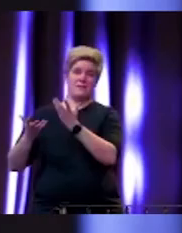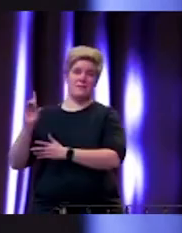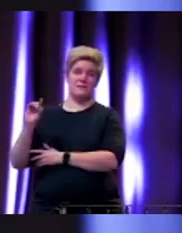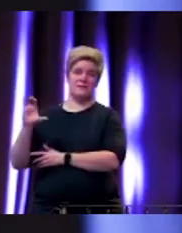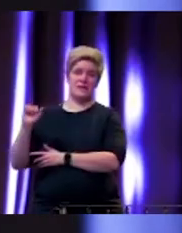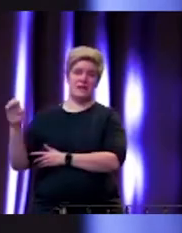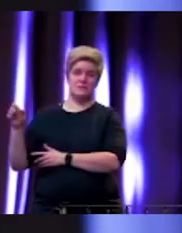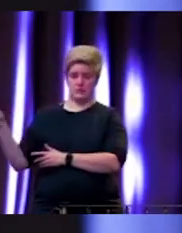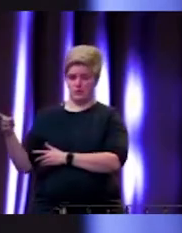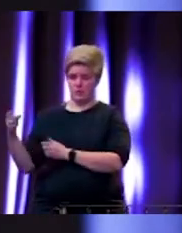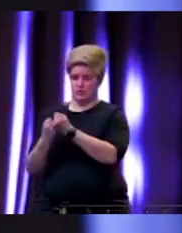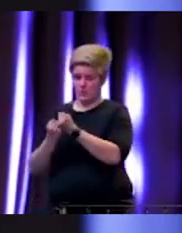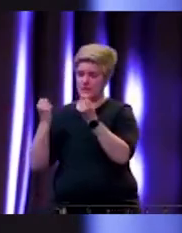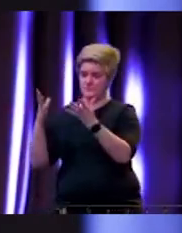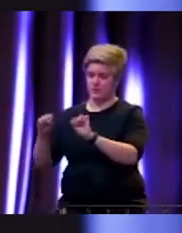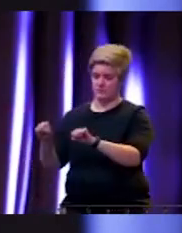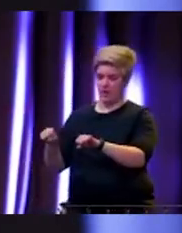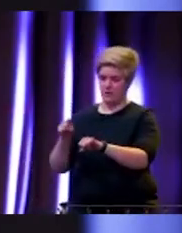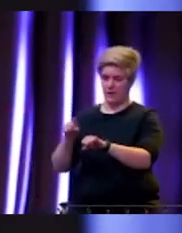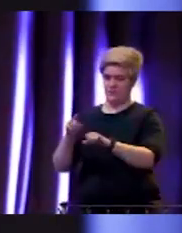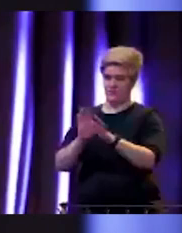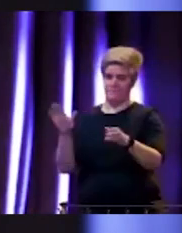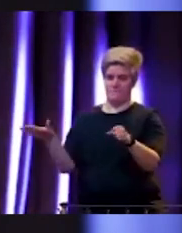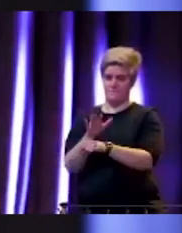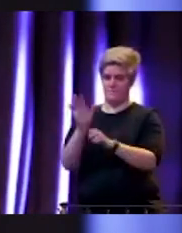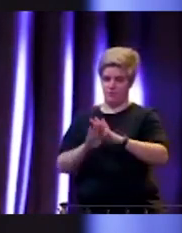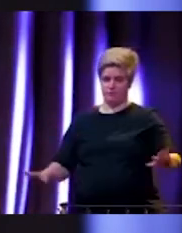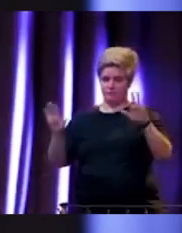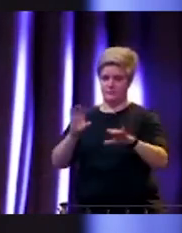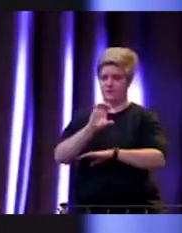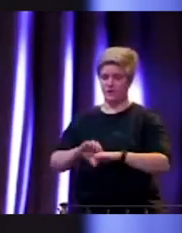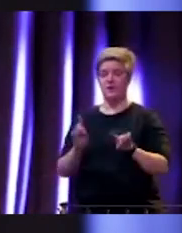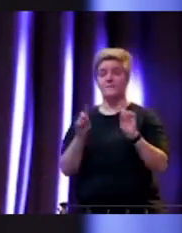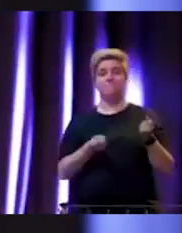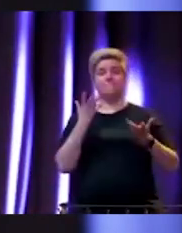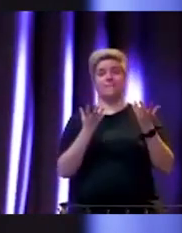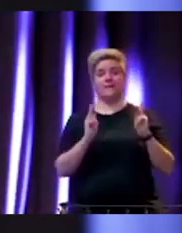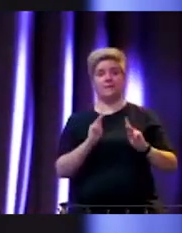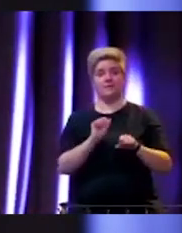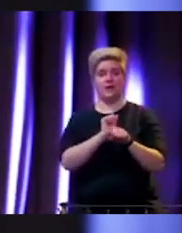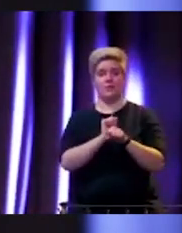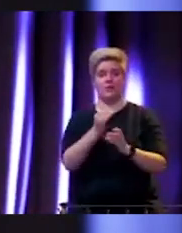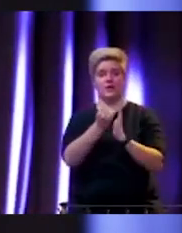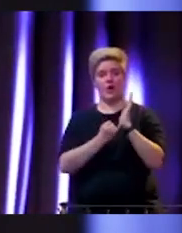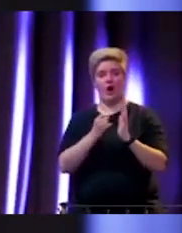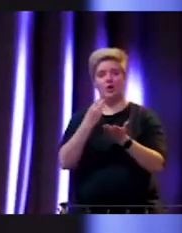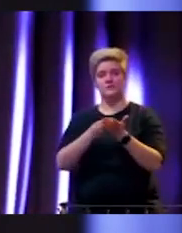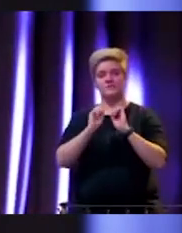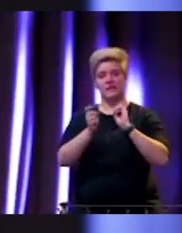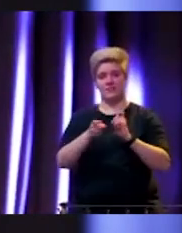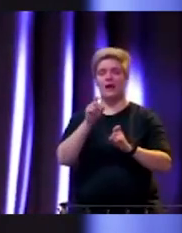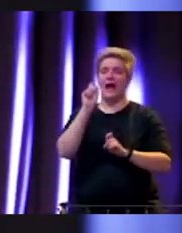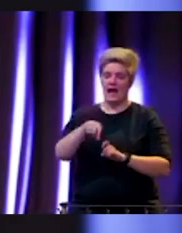philanthropy have to be more specific because resources are limited. And so choices are made about